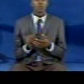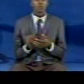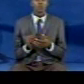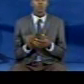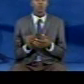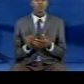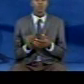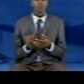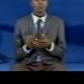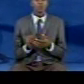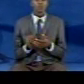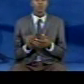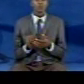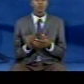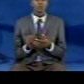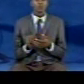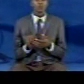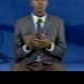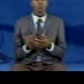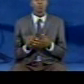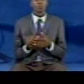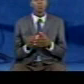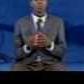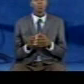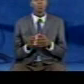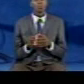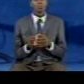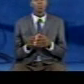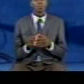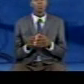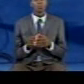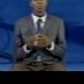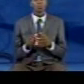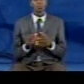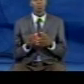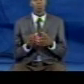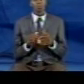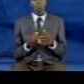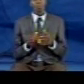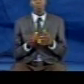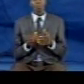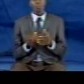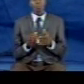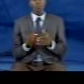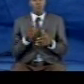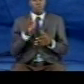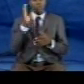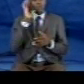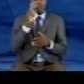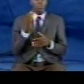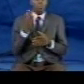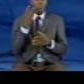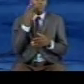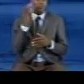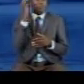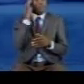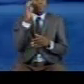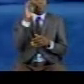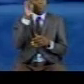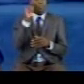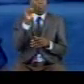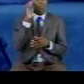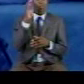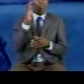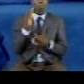the smell of blood around him. It's a distressing neurological condition. You will hear him testify. Praise the